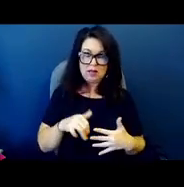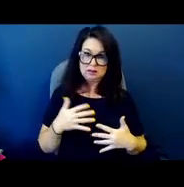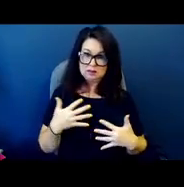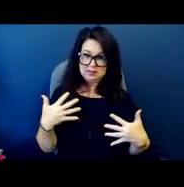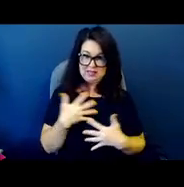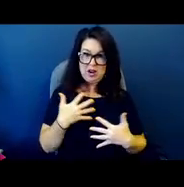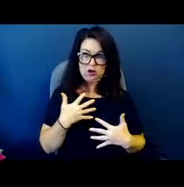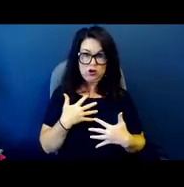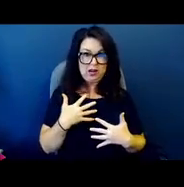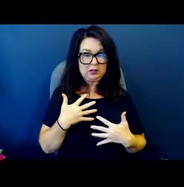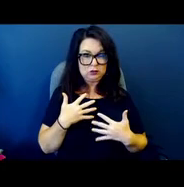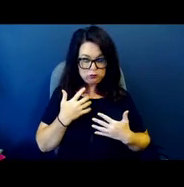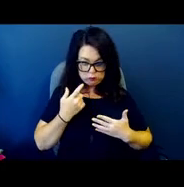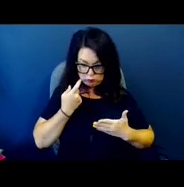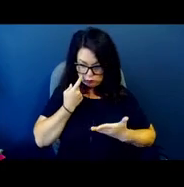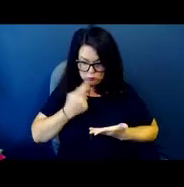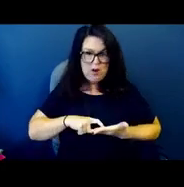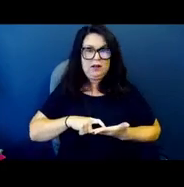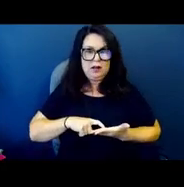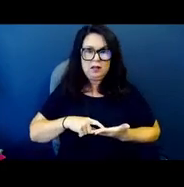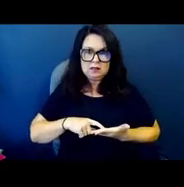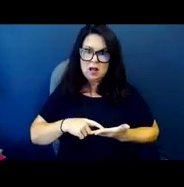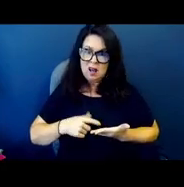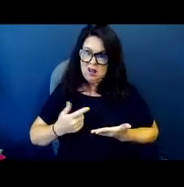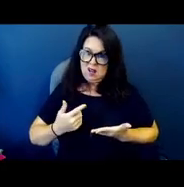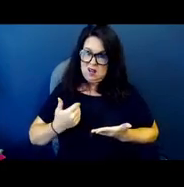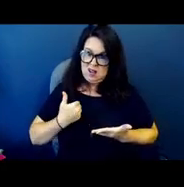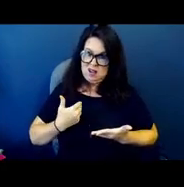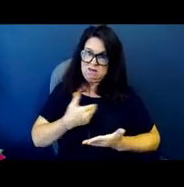to recognize the power of